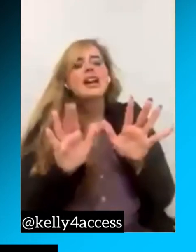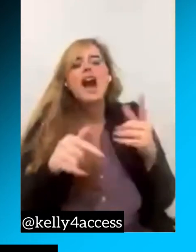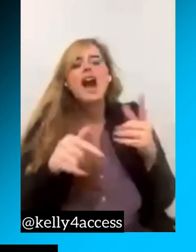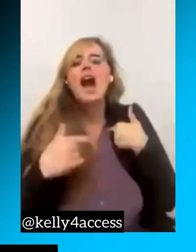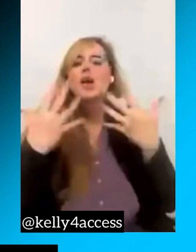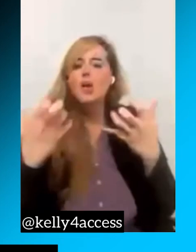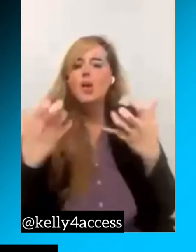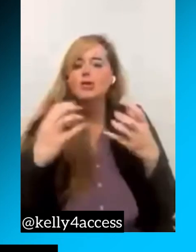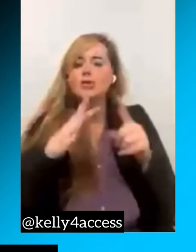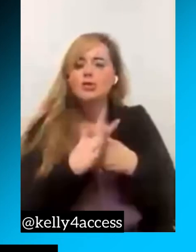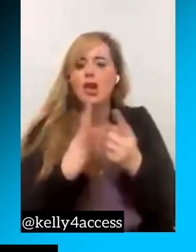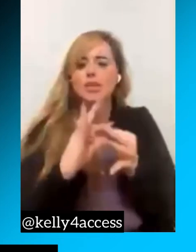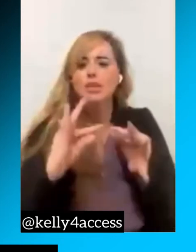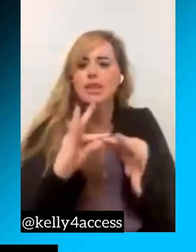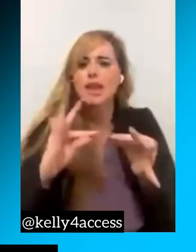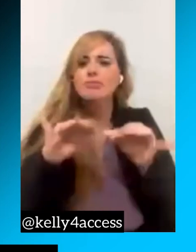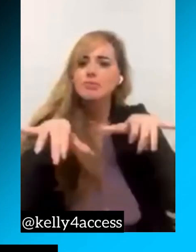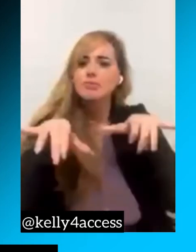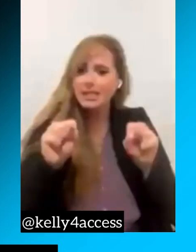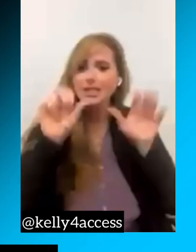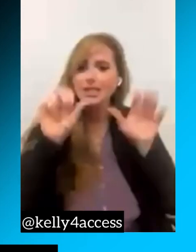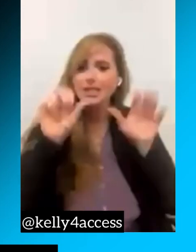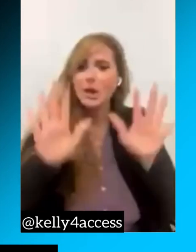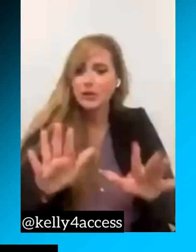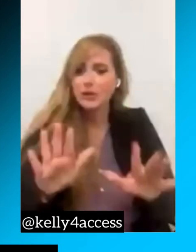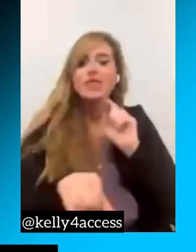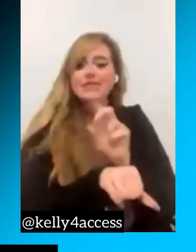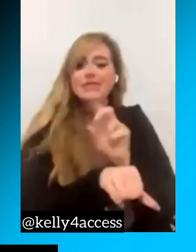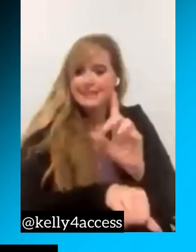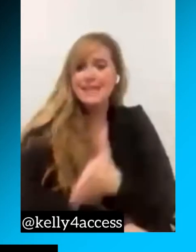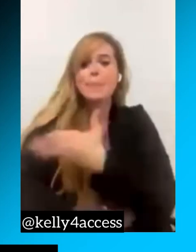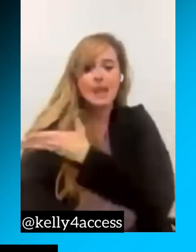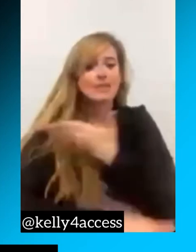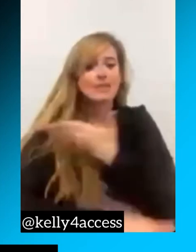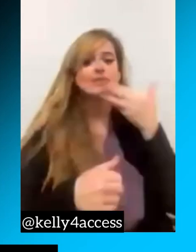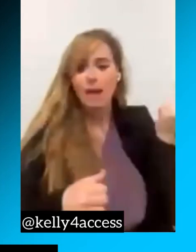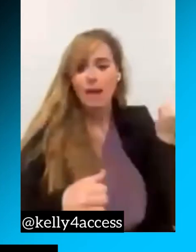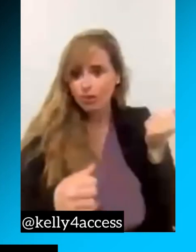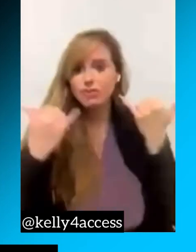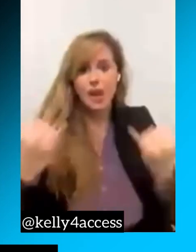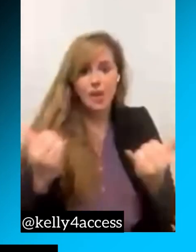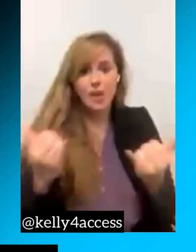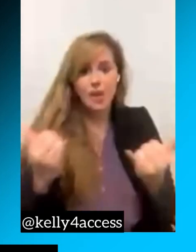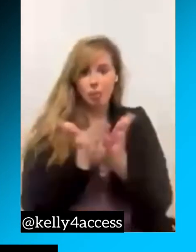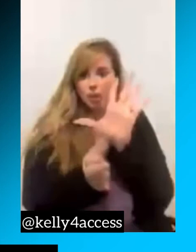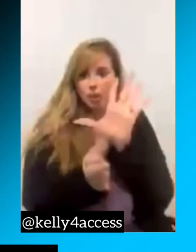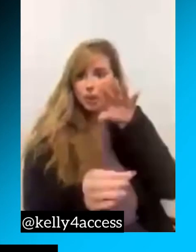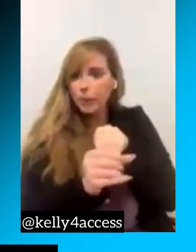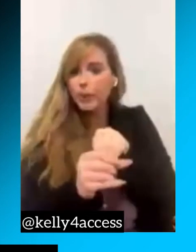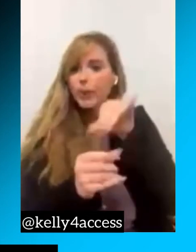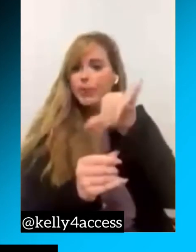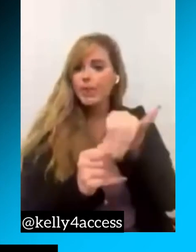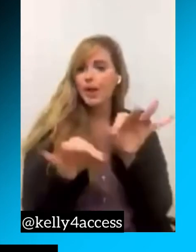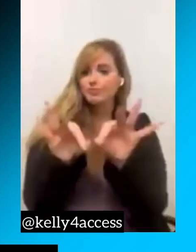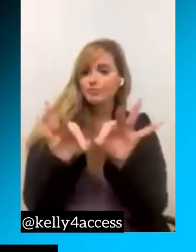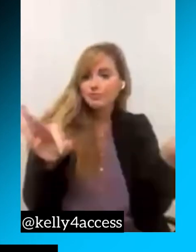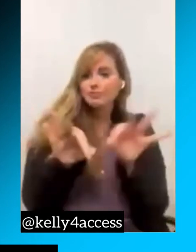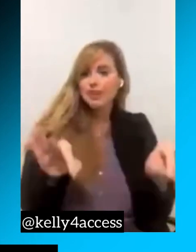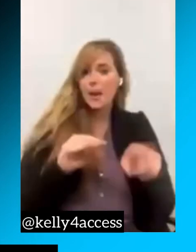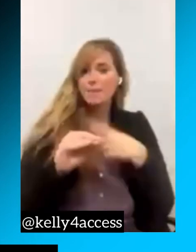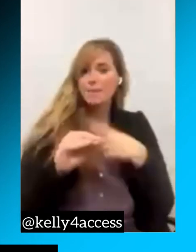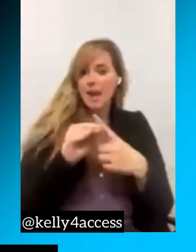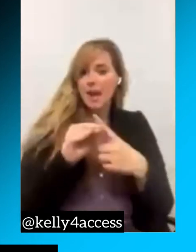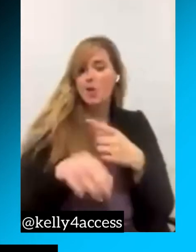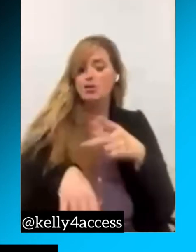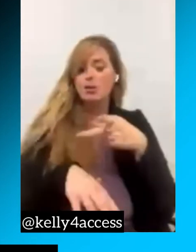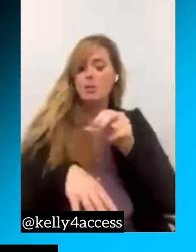it's wonderful that they updated it. It's wonderful that they are trying to encourage the mental health field to